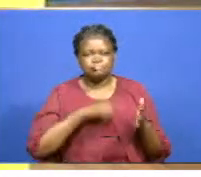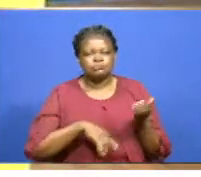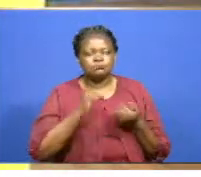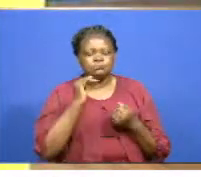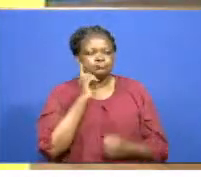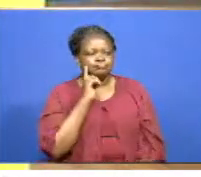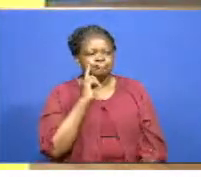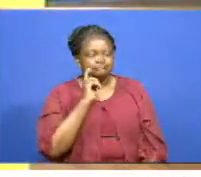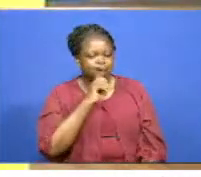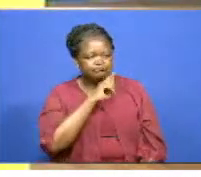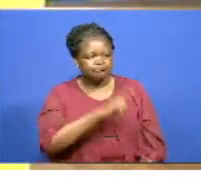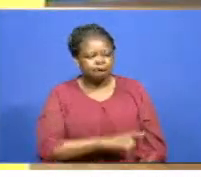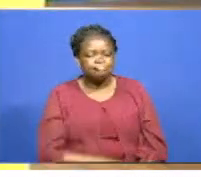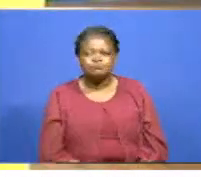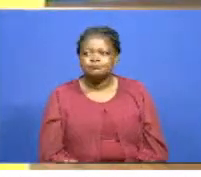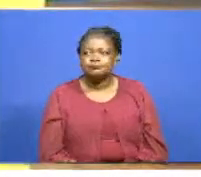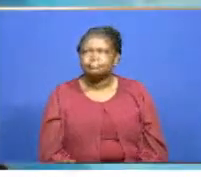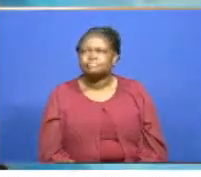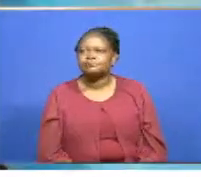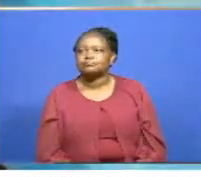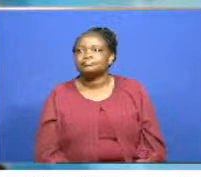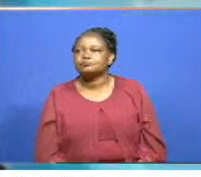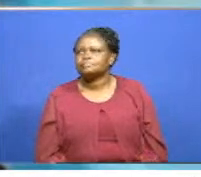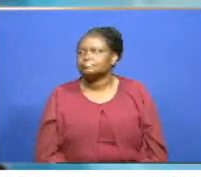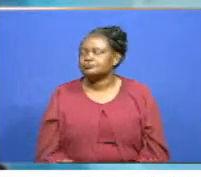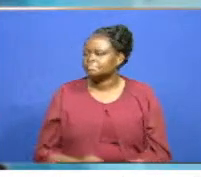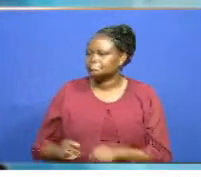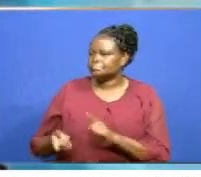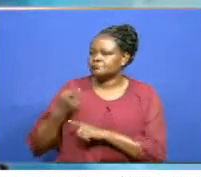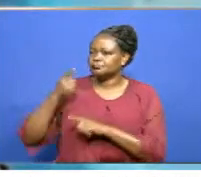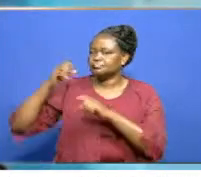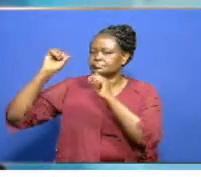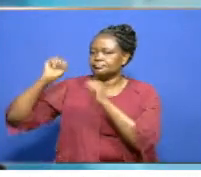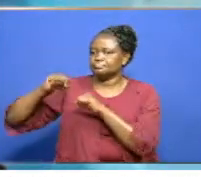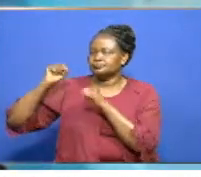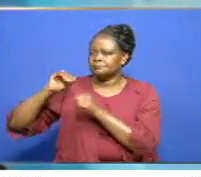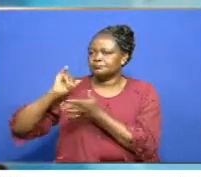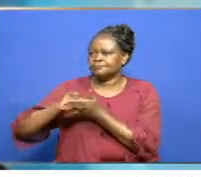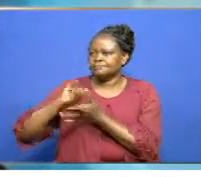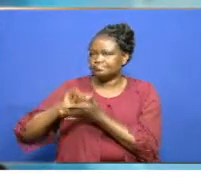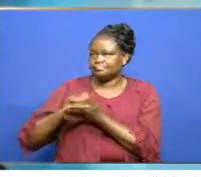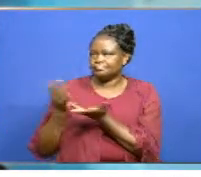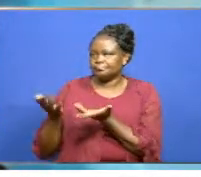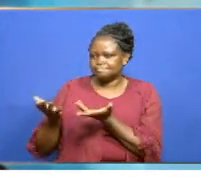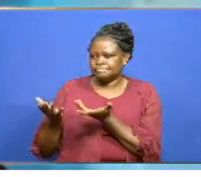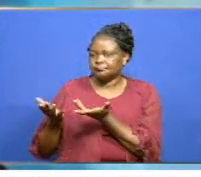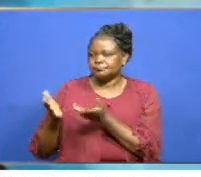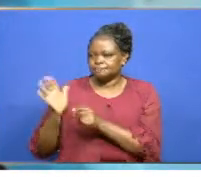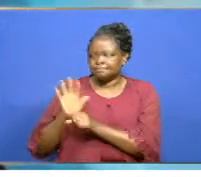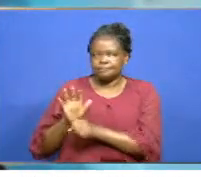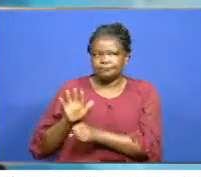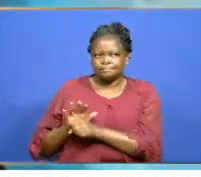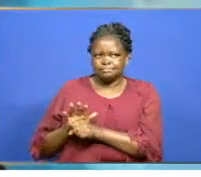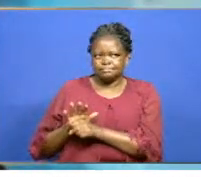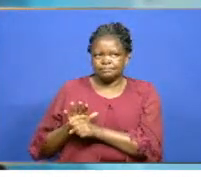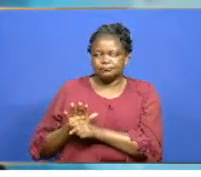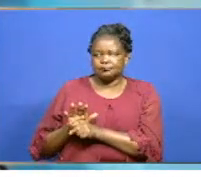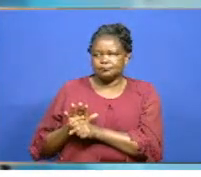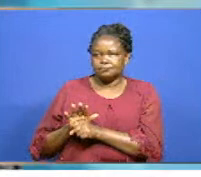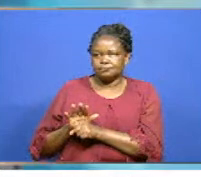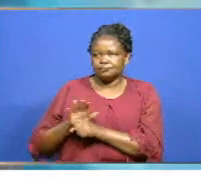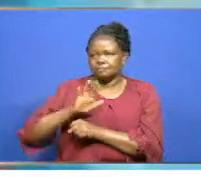tomorrow? Yeah, first, I agree to some level that most of those